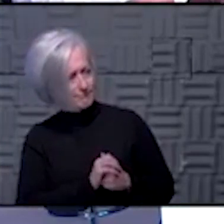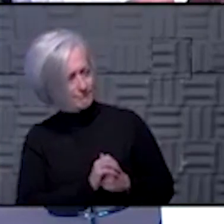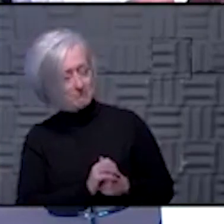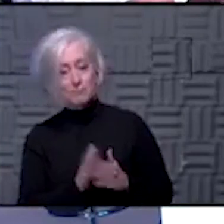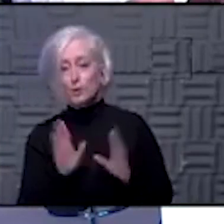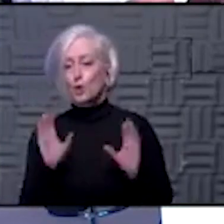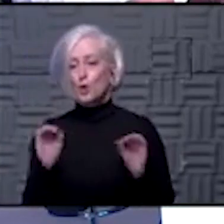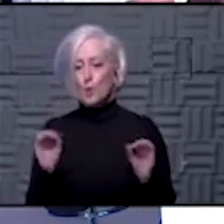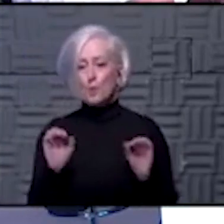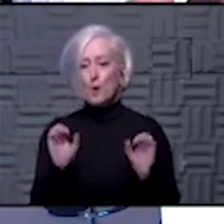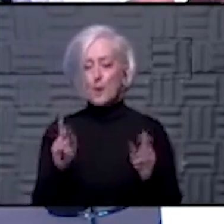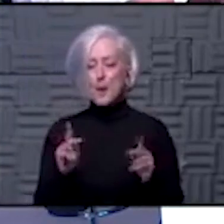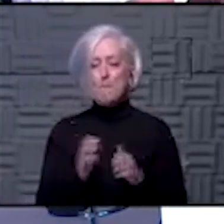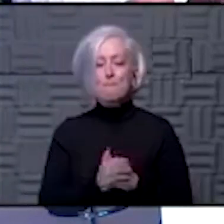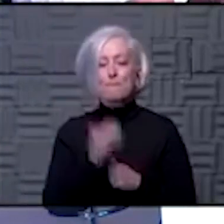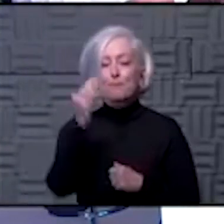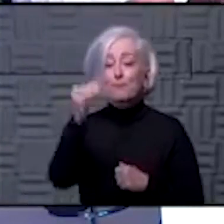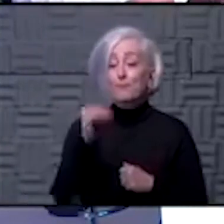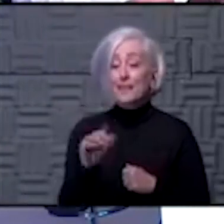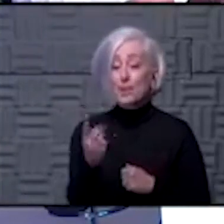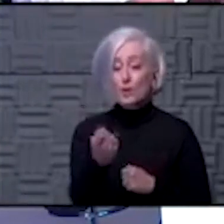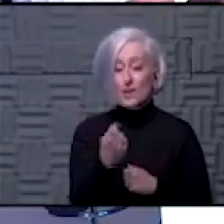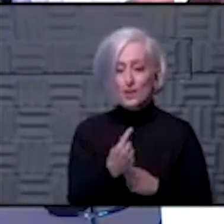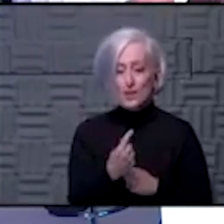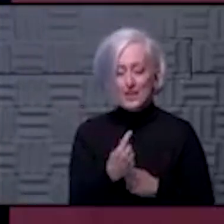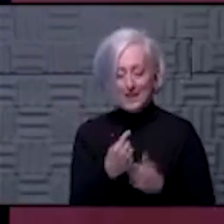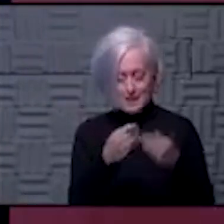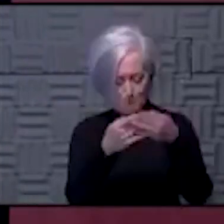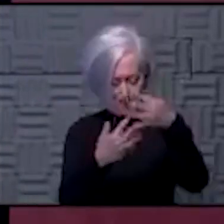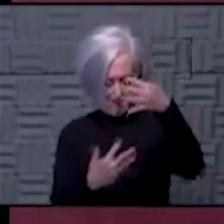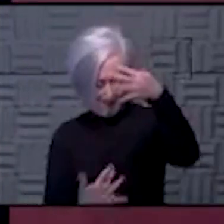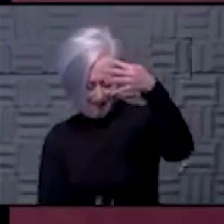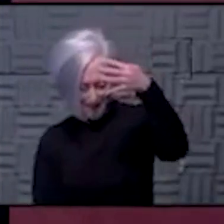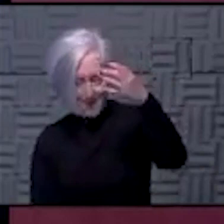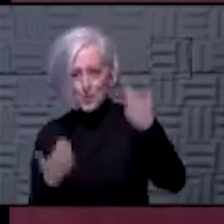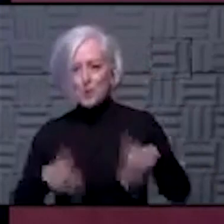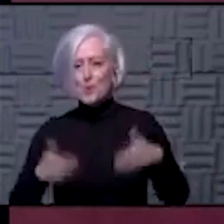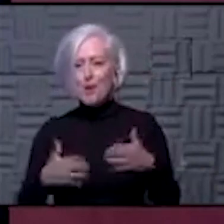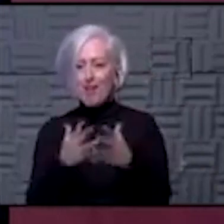Okay. Okay. Gosh, there's so many questions.